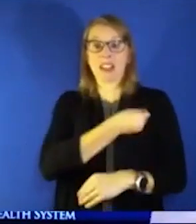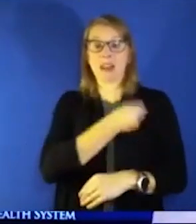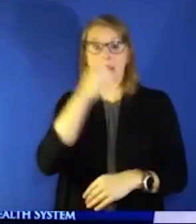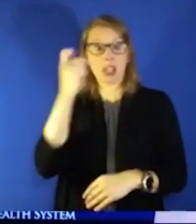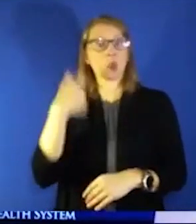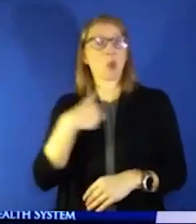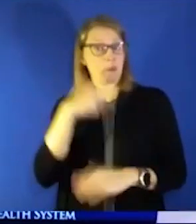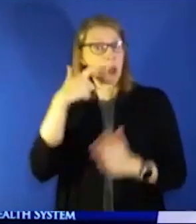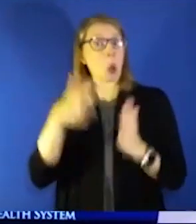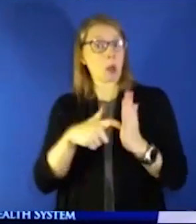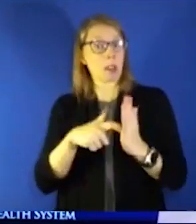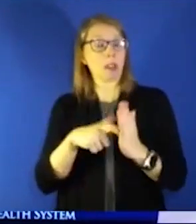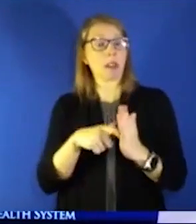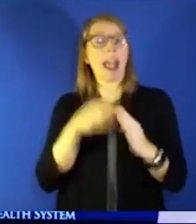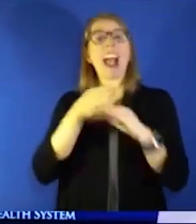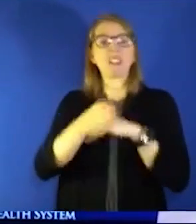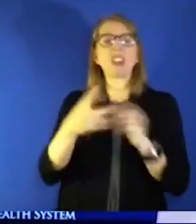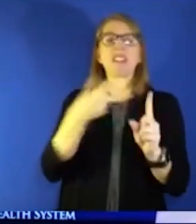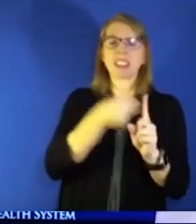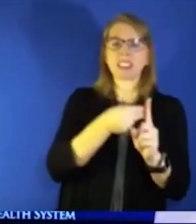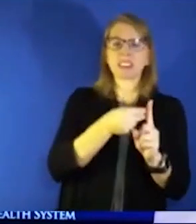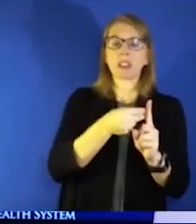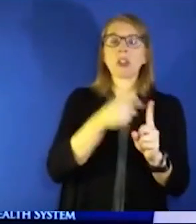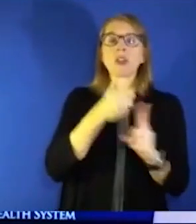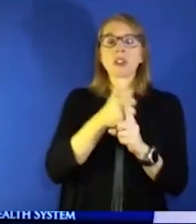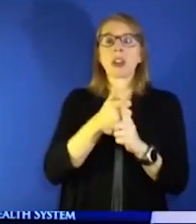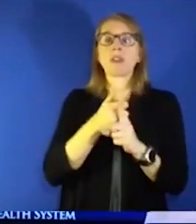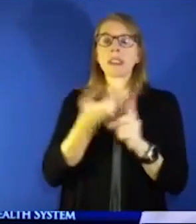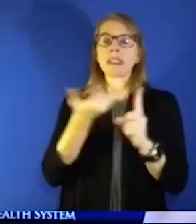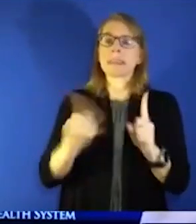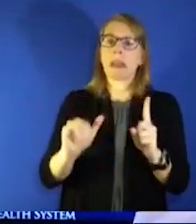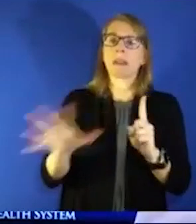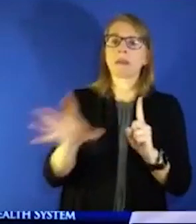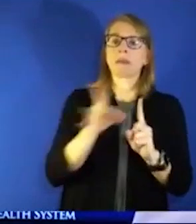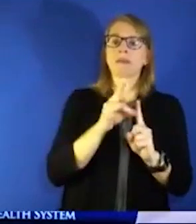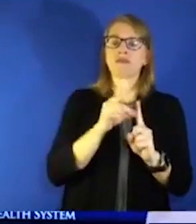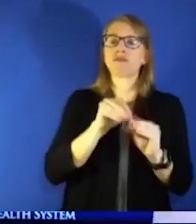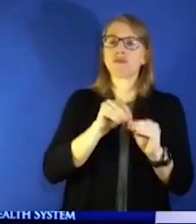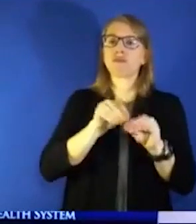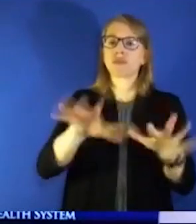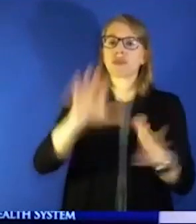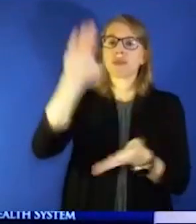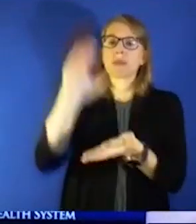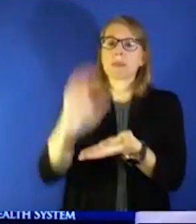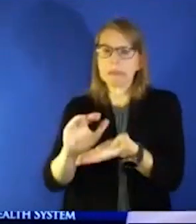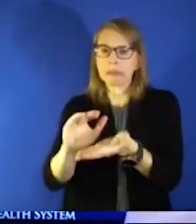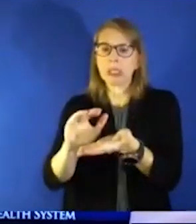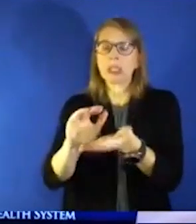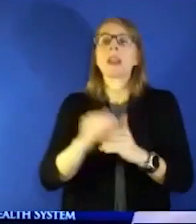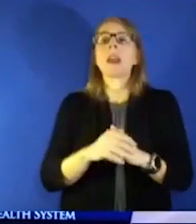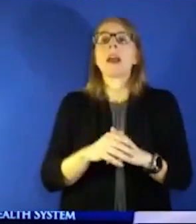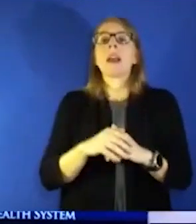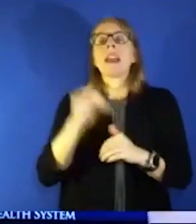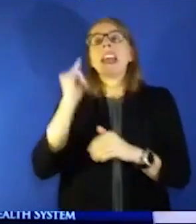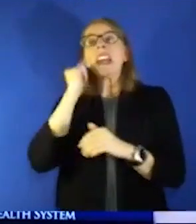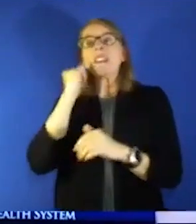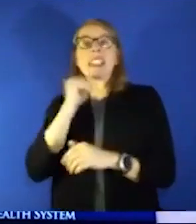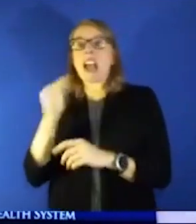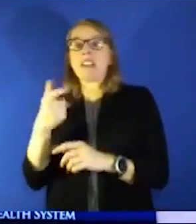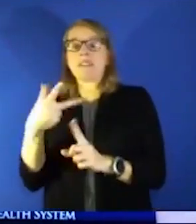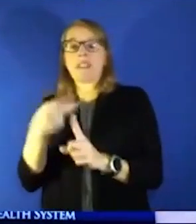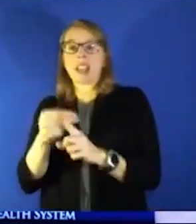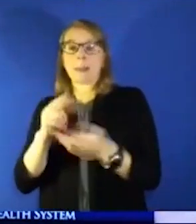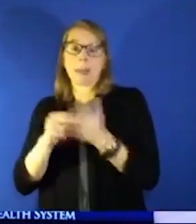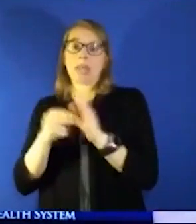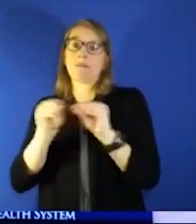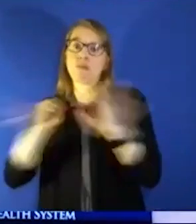although after vaccination you transmit the virus significantly less than if you're unvaccinated, maybe giving this initial or